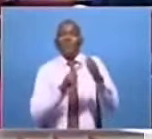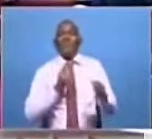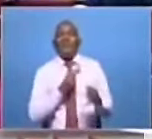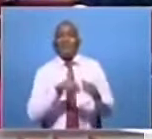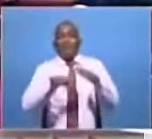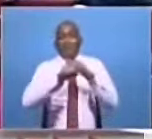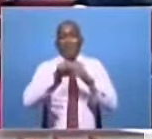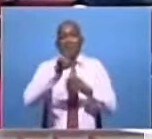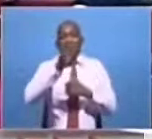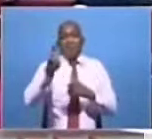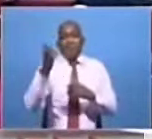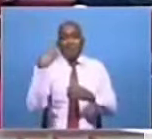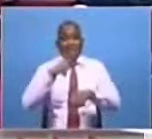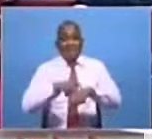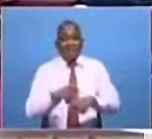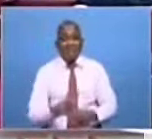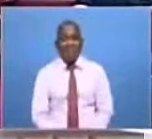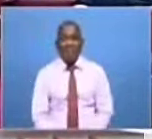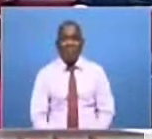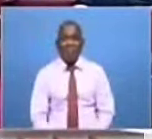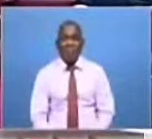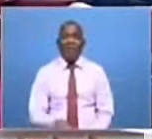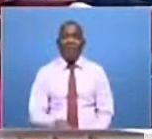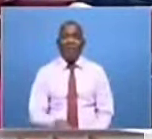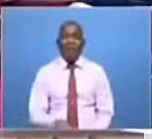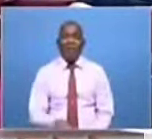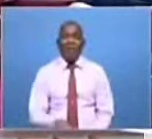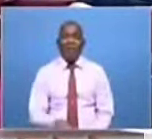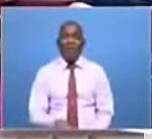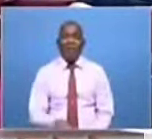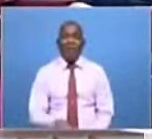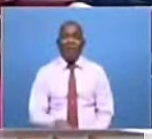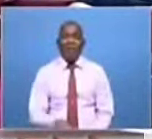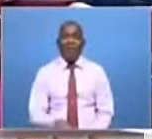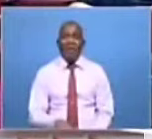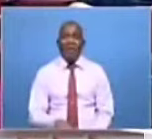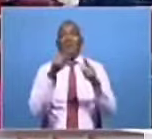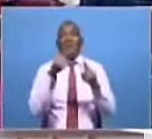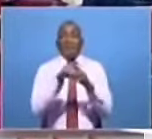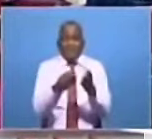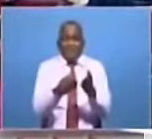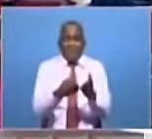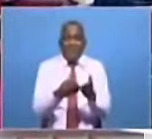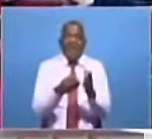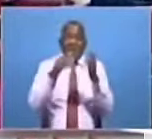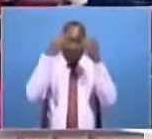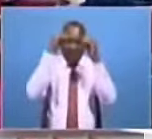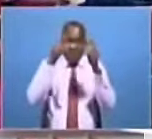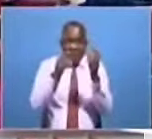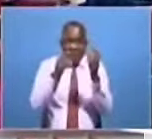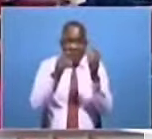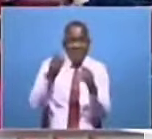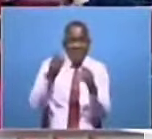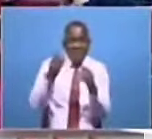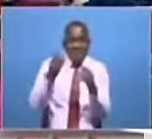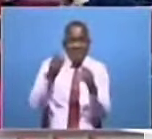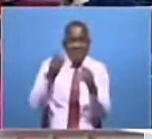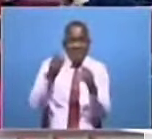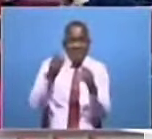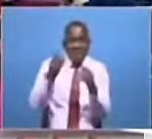Section 26. Section 26 had come into play in these proceedings during the last